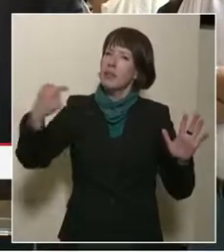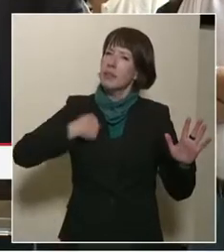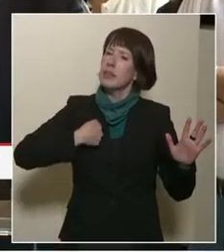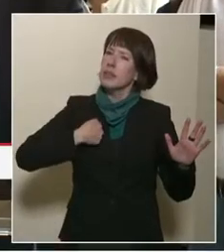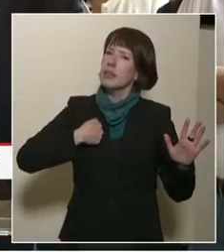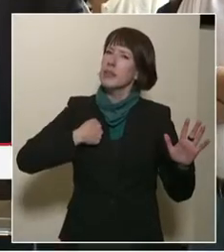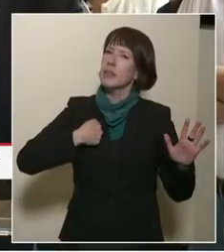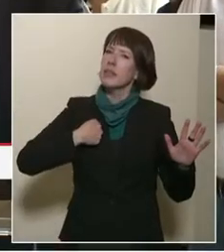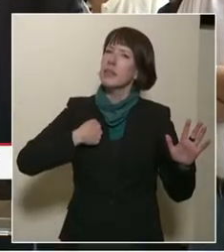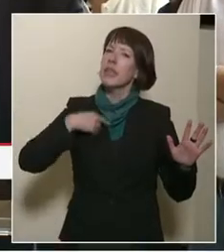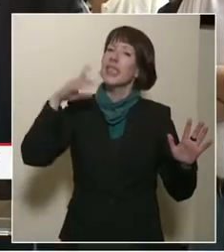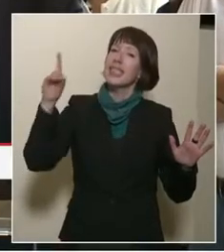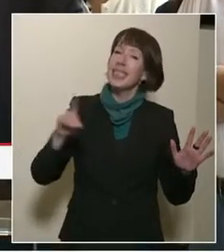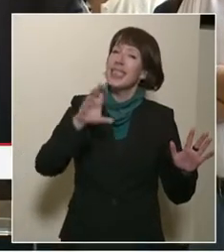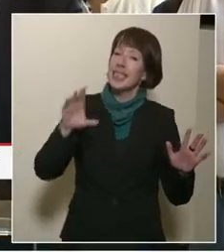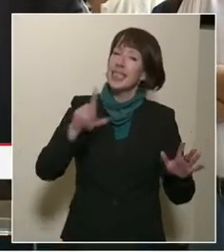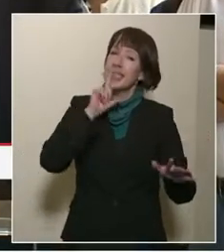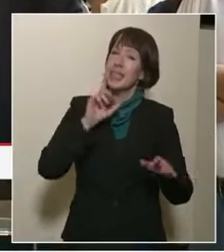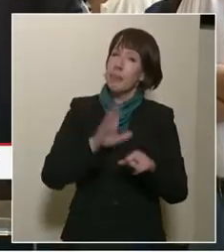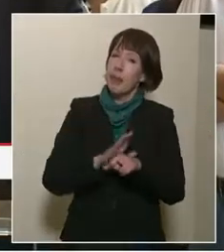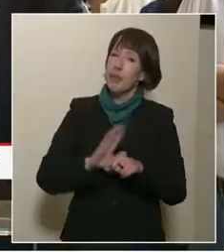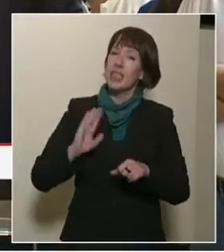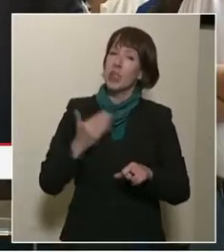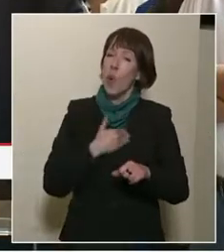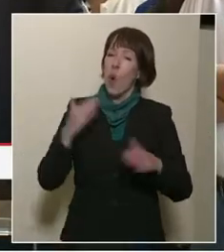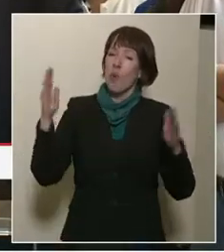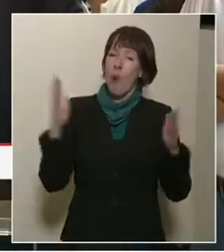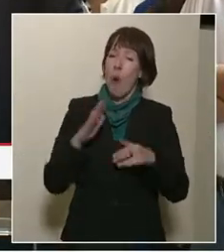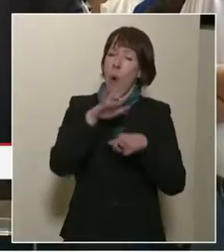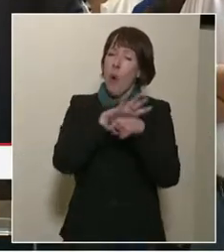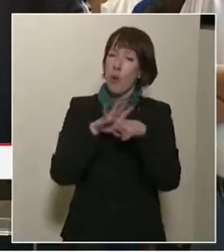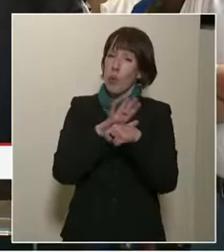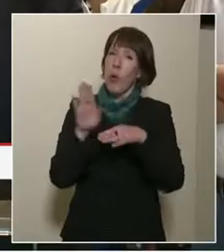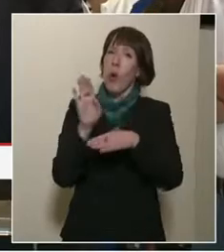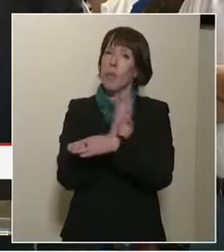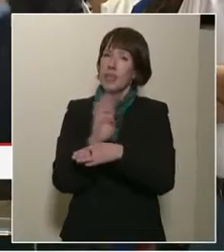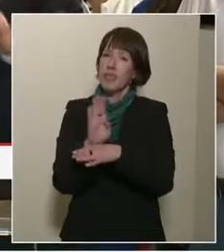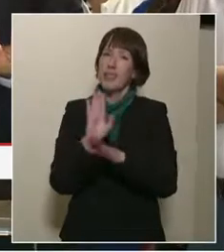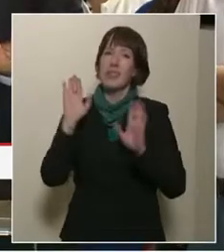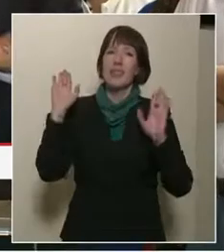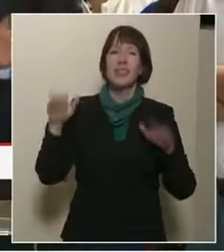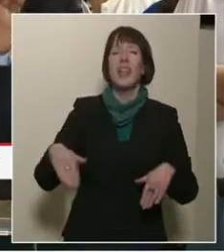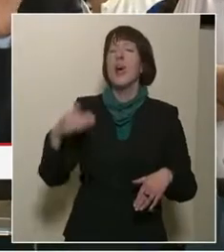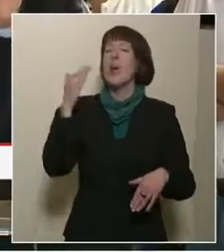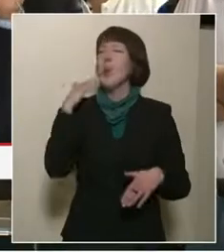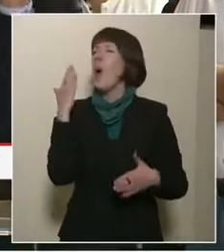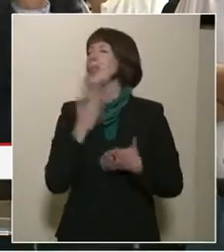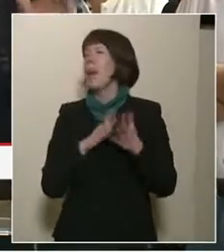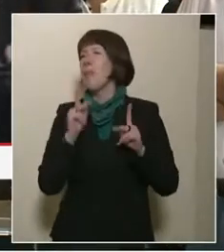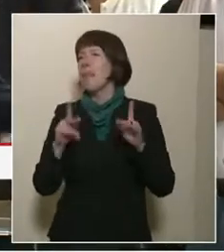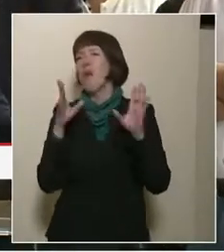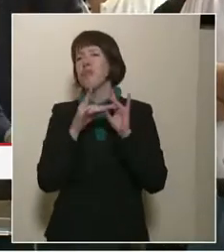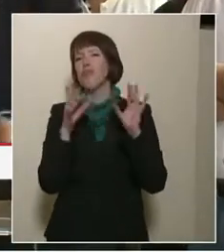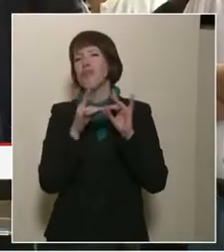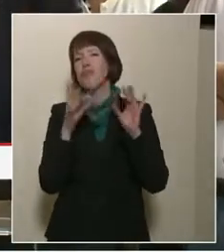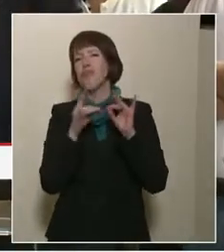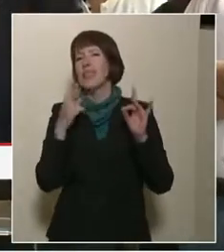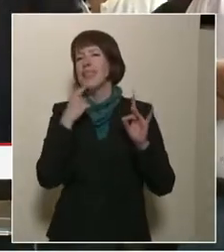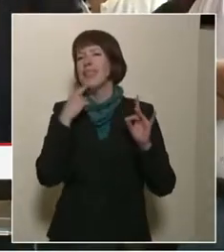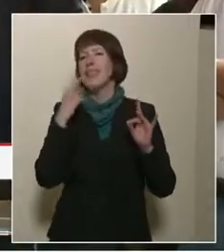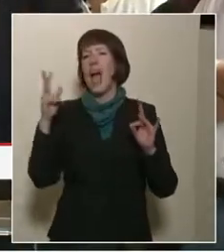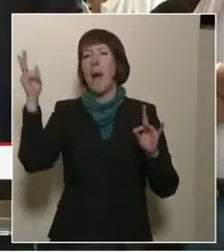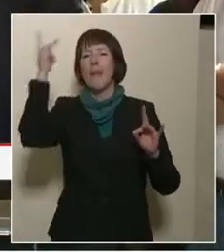the District of Columbia's commitment to our small and local businesses, some people talk about it all the time. You hear elected officials around the country say, oh,